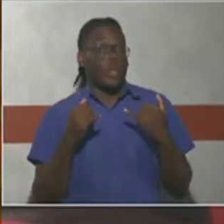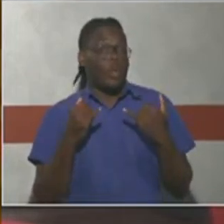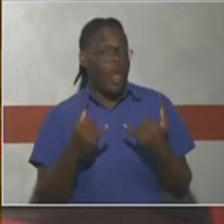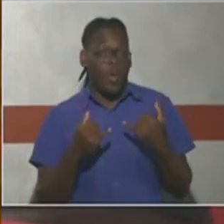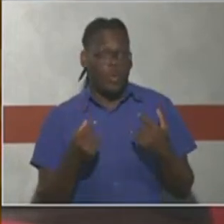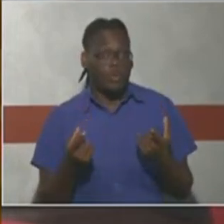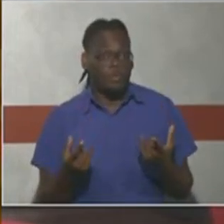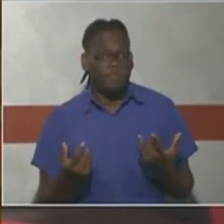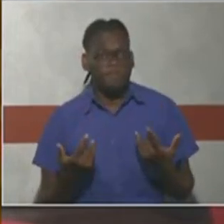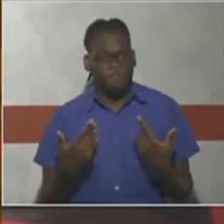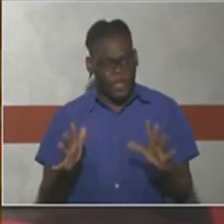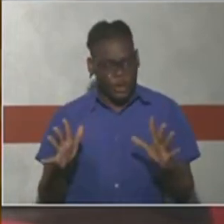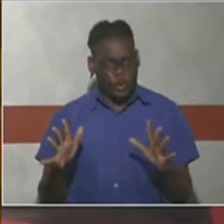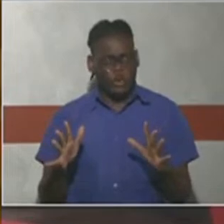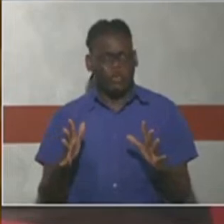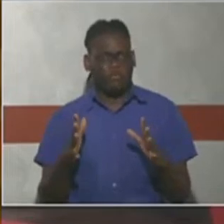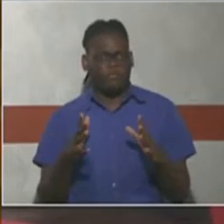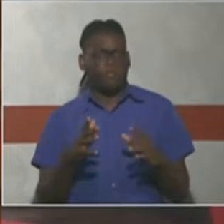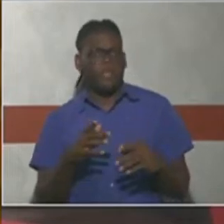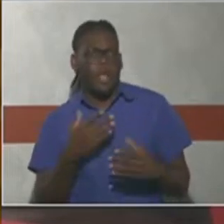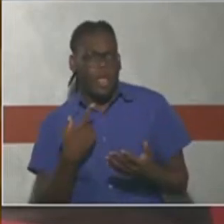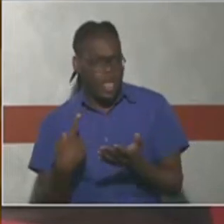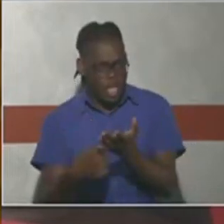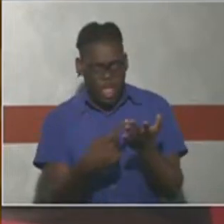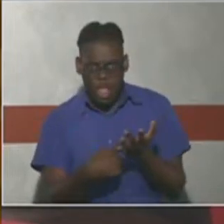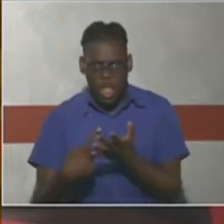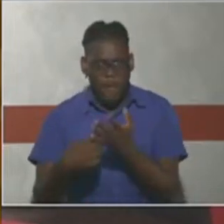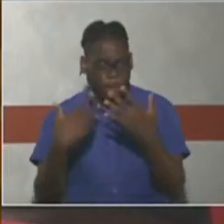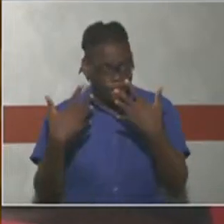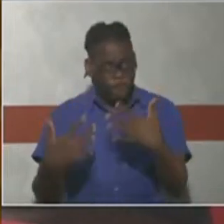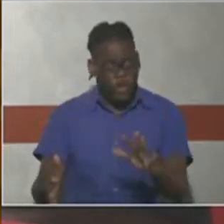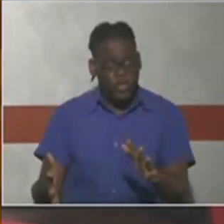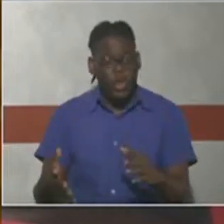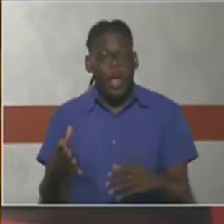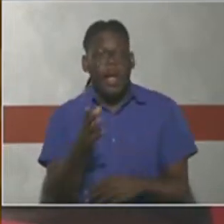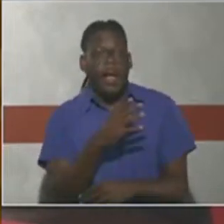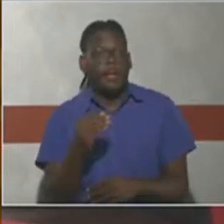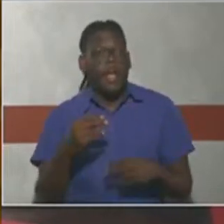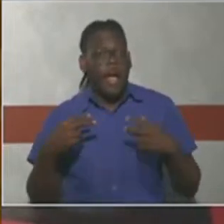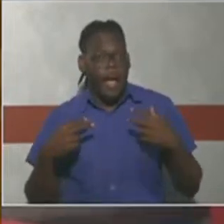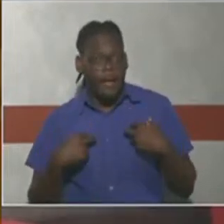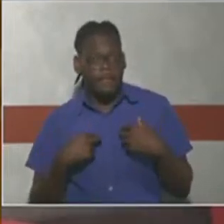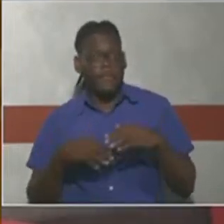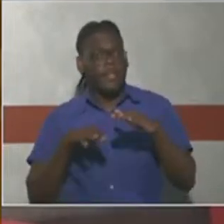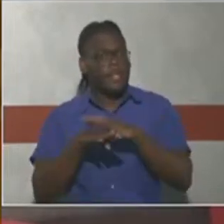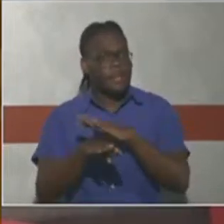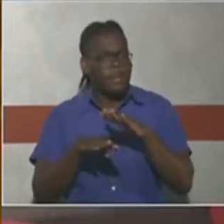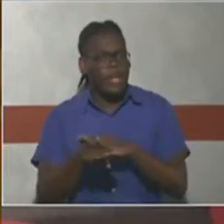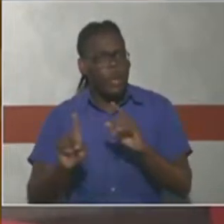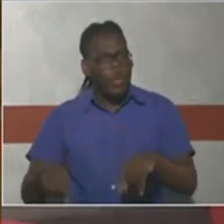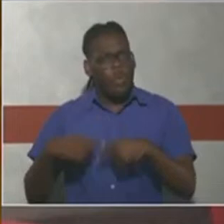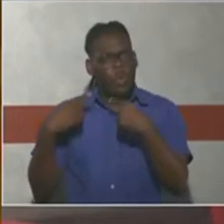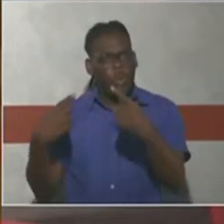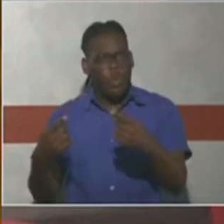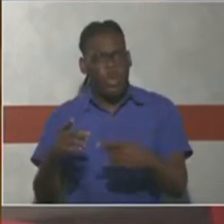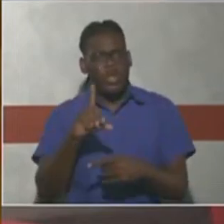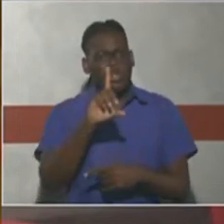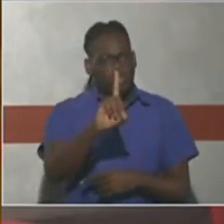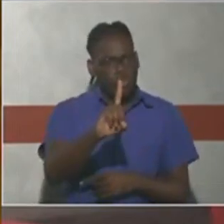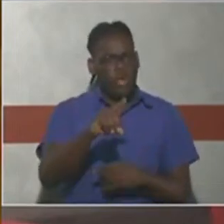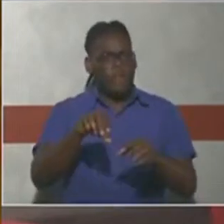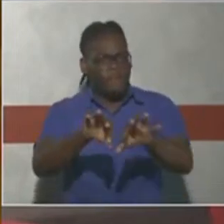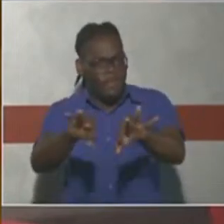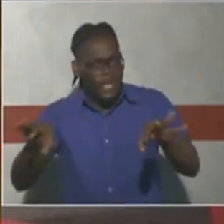Manatee, now that you've worked out the Dragon issue, that there might be a possibility of producing Manatee